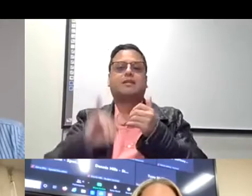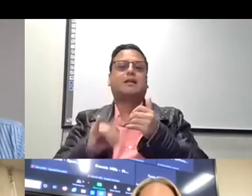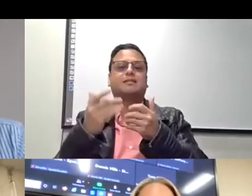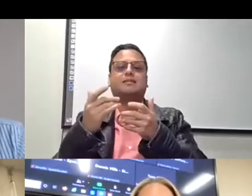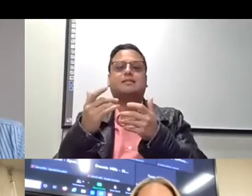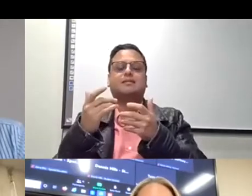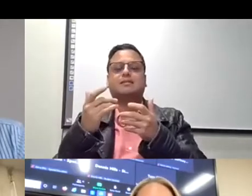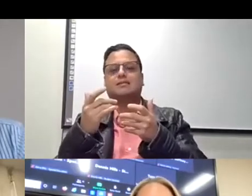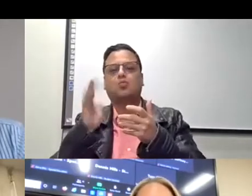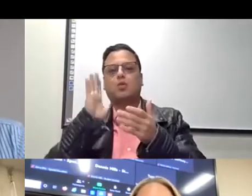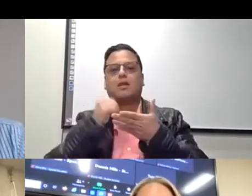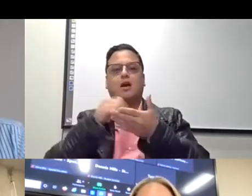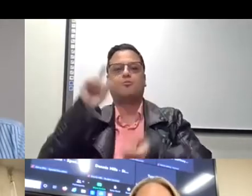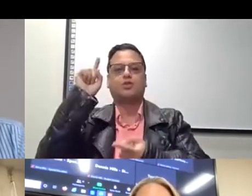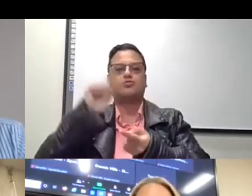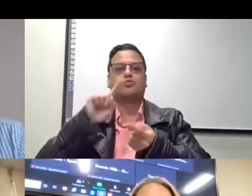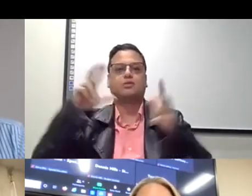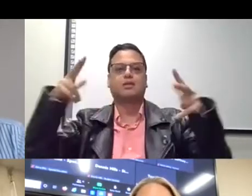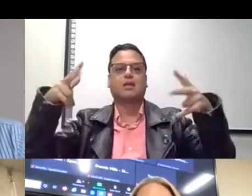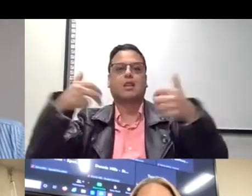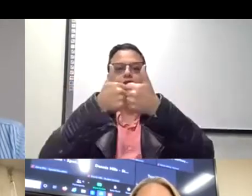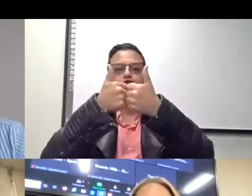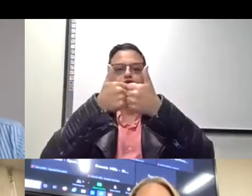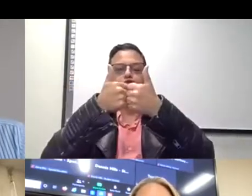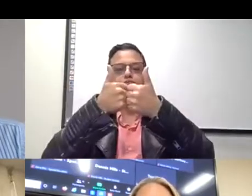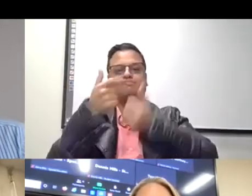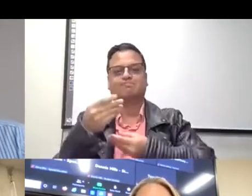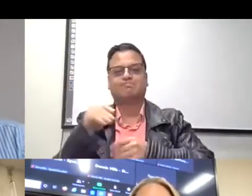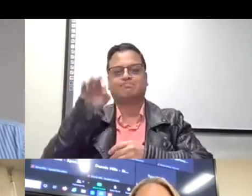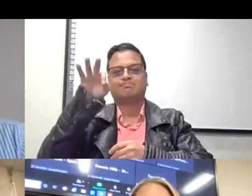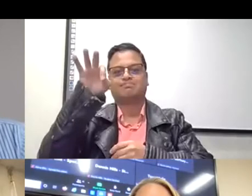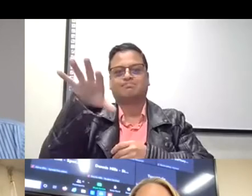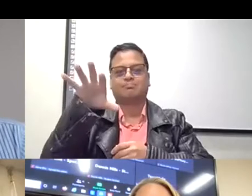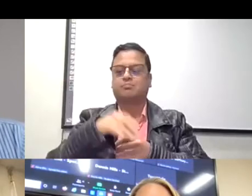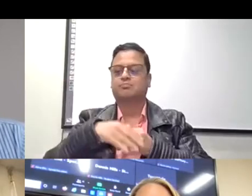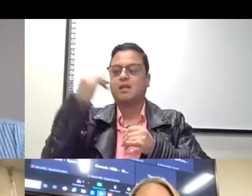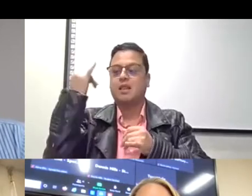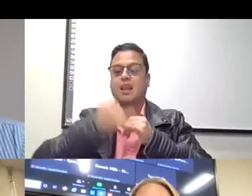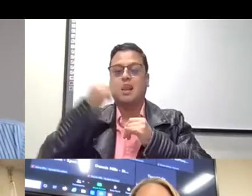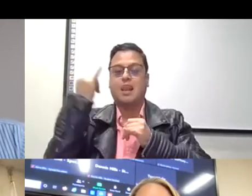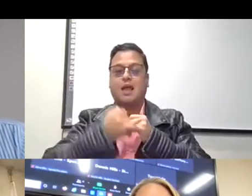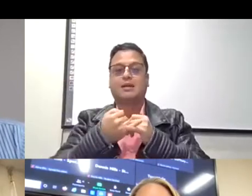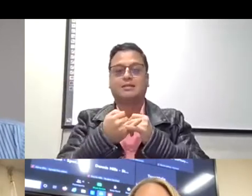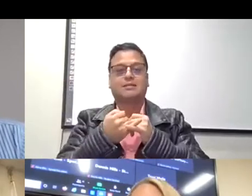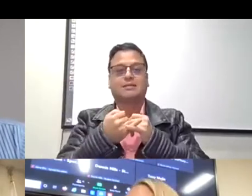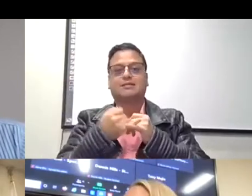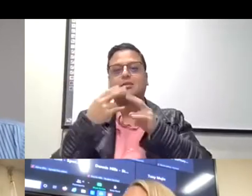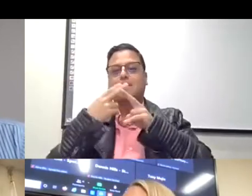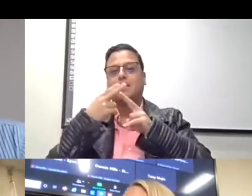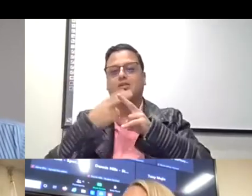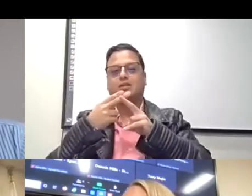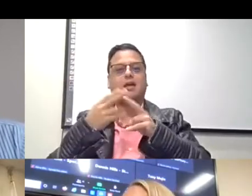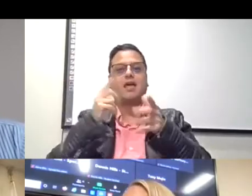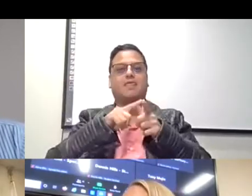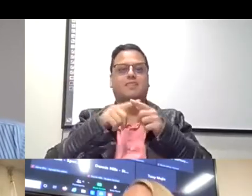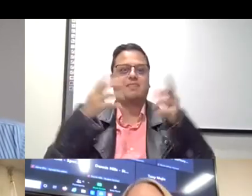toolkit to help reduce collisions. So just want to bring that up. Lastly, I'll just mention, I know we want to get out of